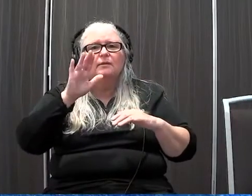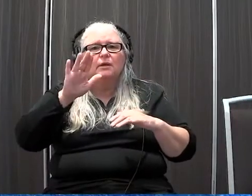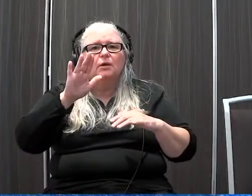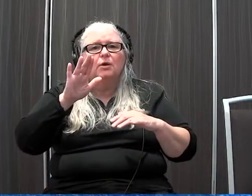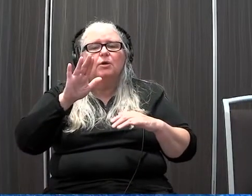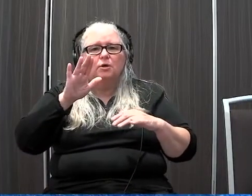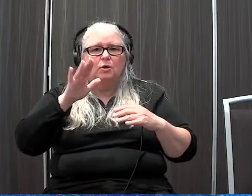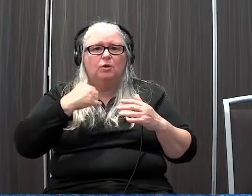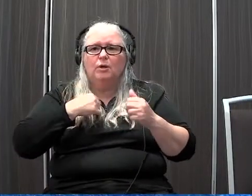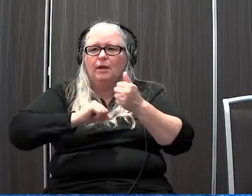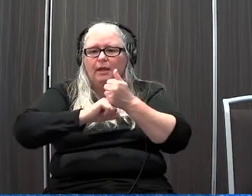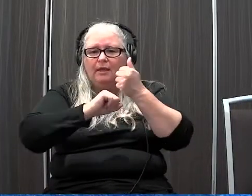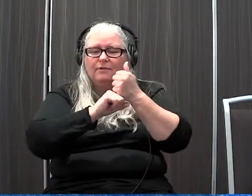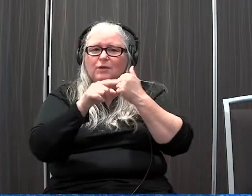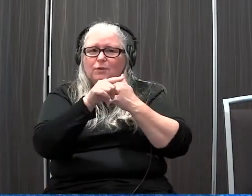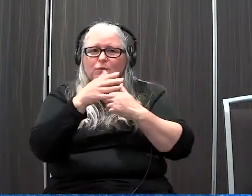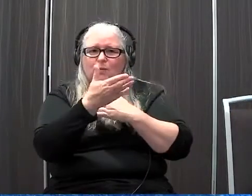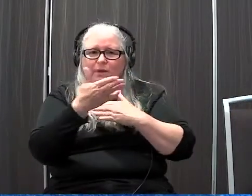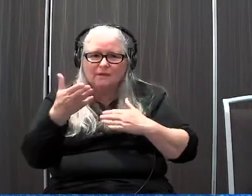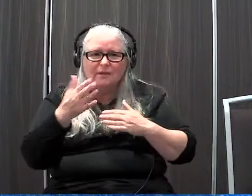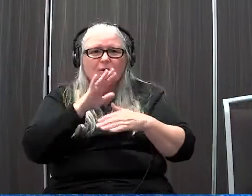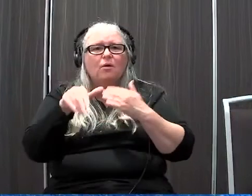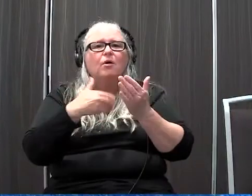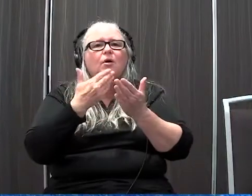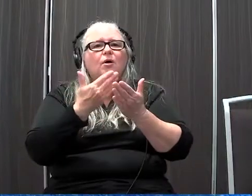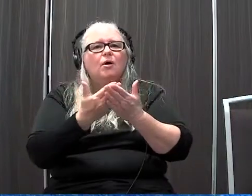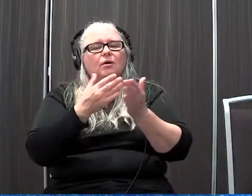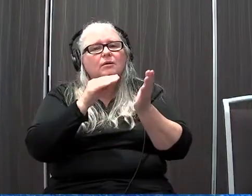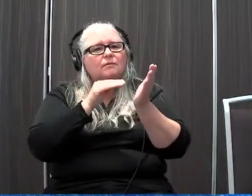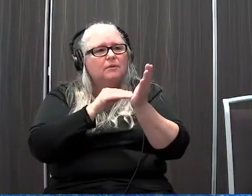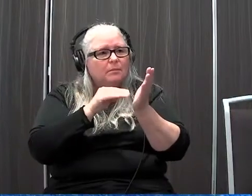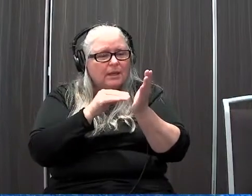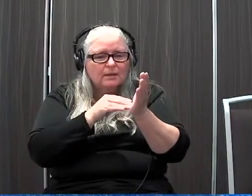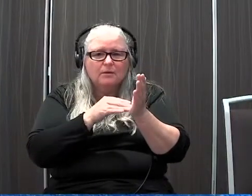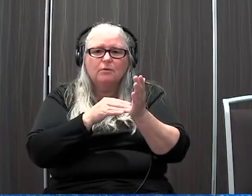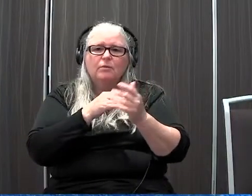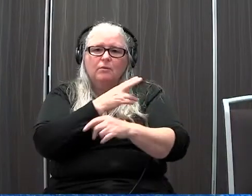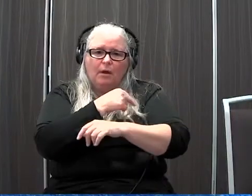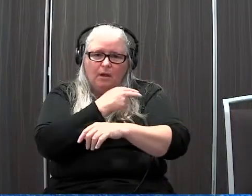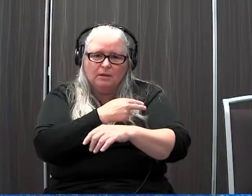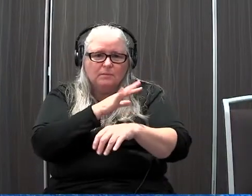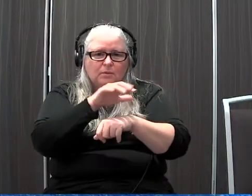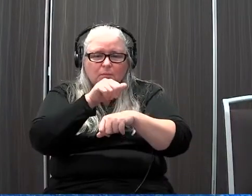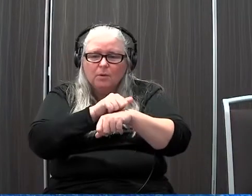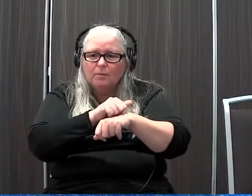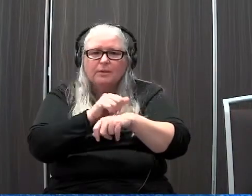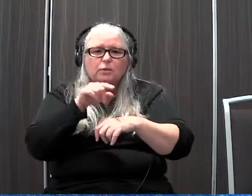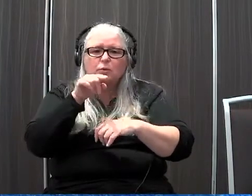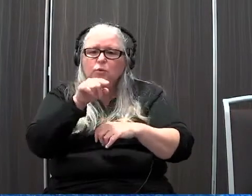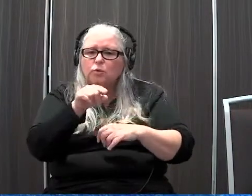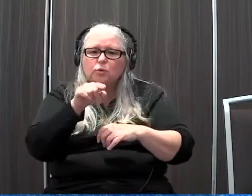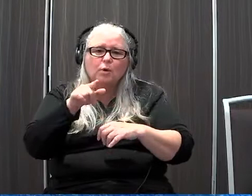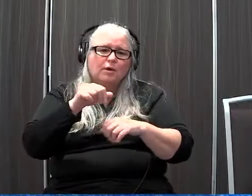them through every different setting, all of the medical procedures, all of the therapies that they're receiving, and you are really the lead team